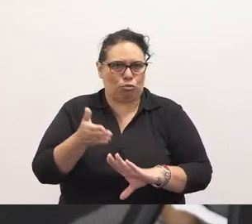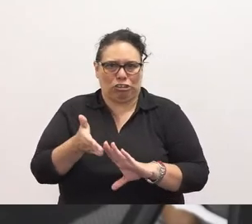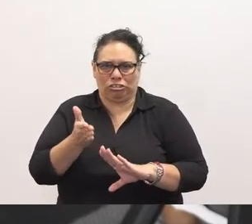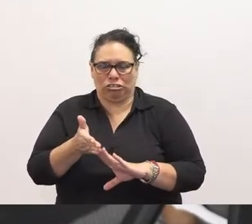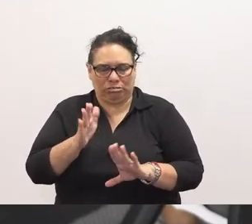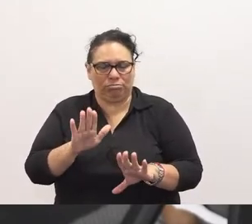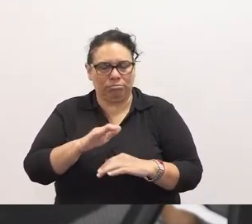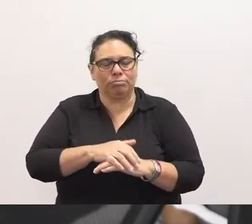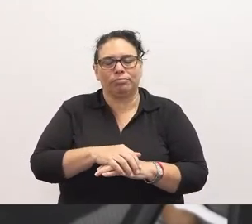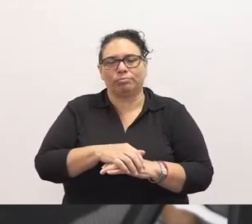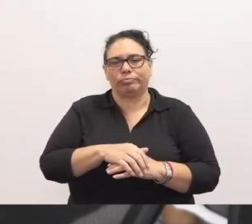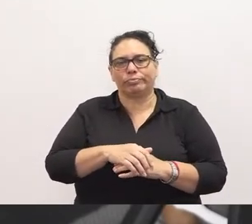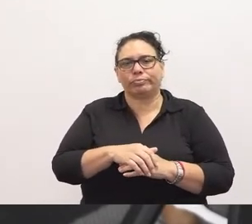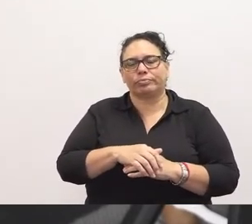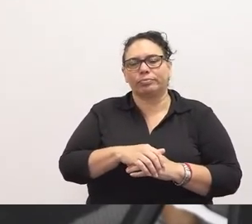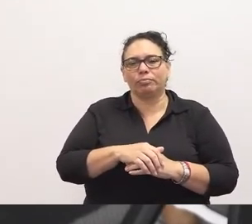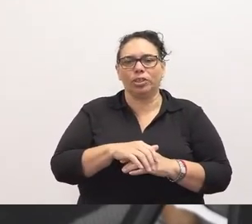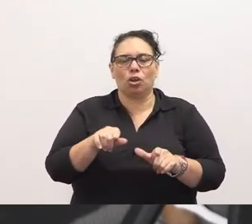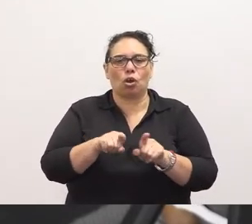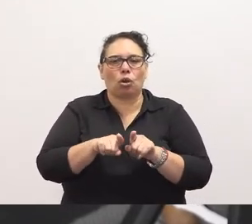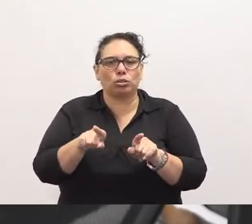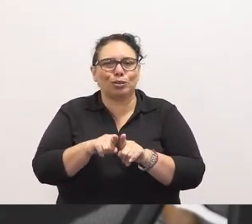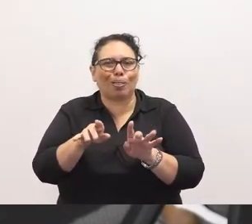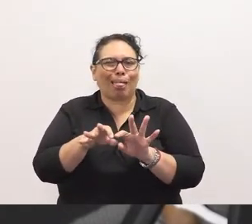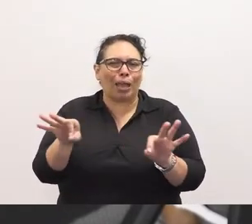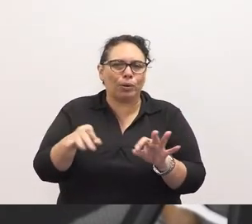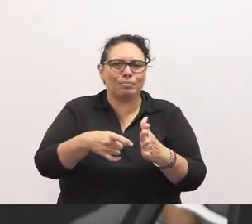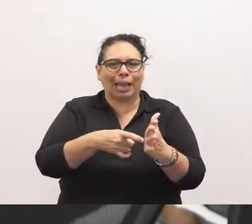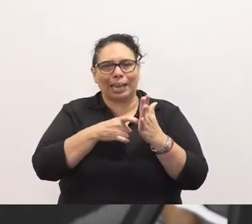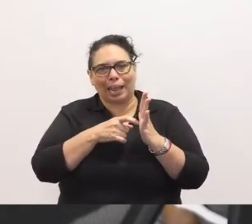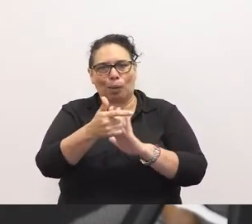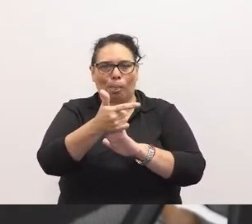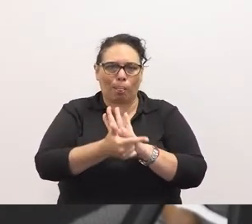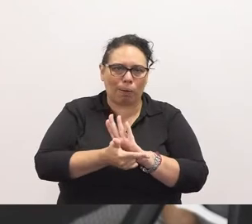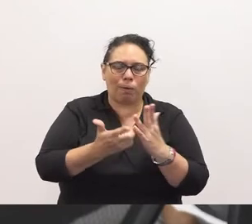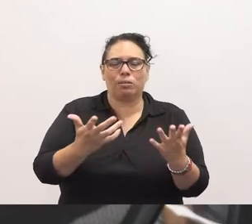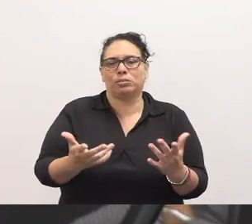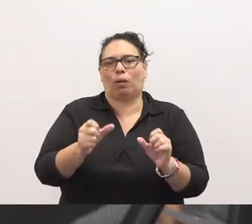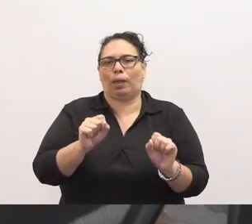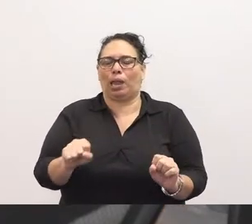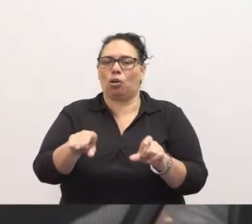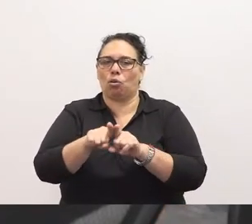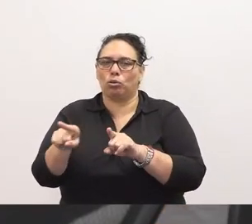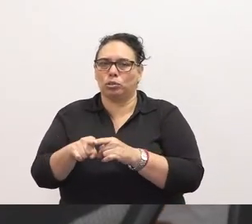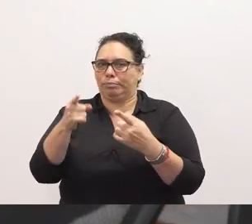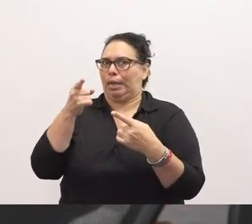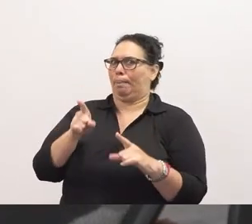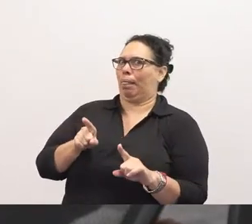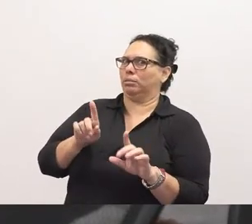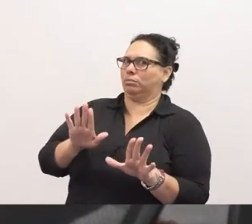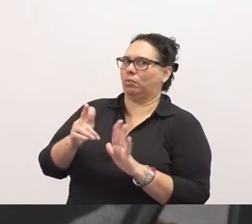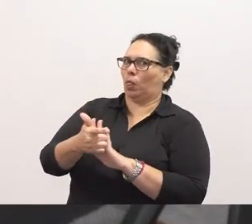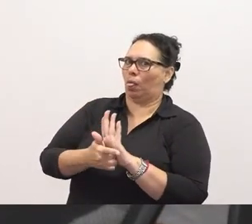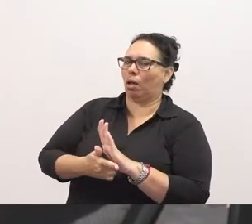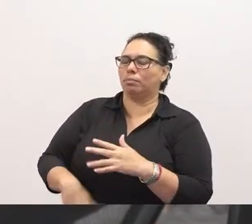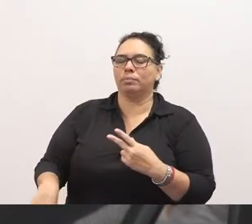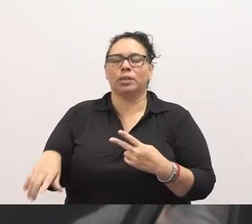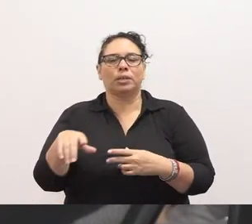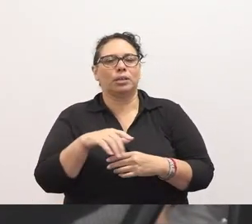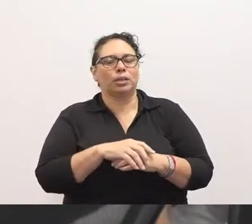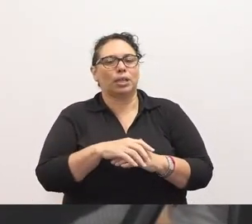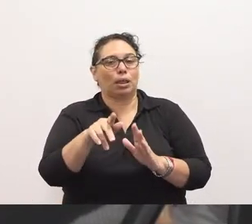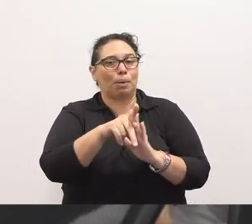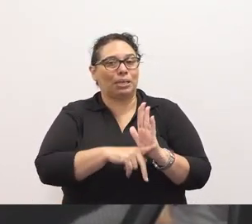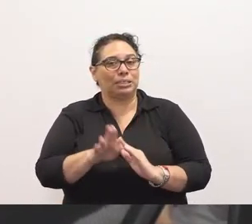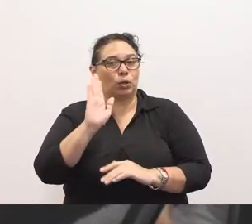So these are also language mandated by law, and so that we can also be in compliance. These board policy